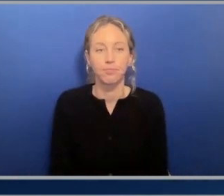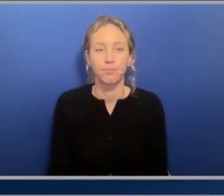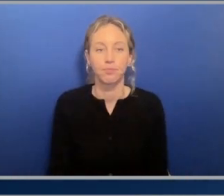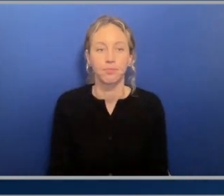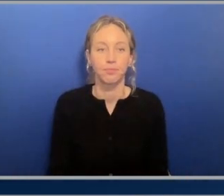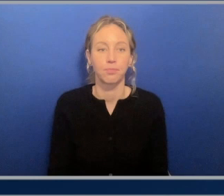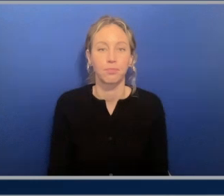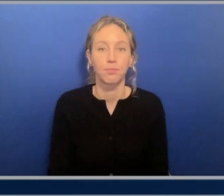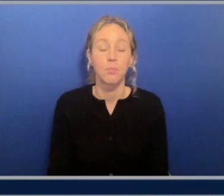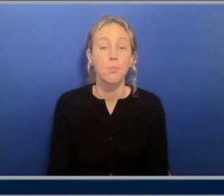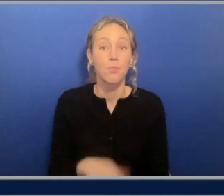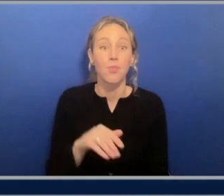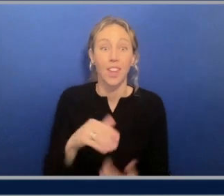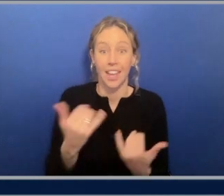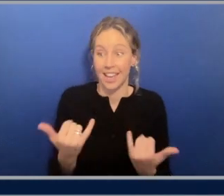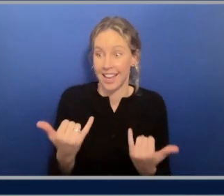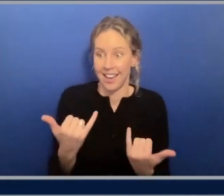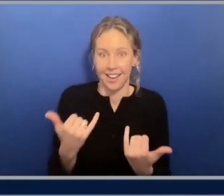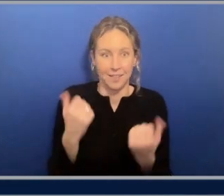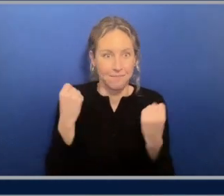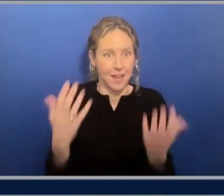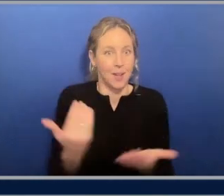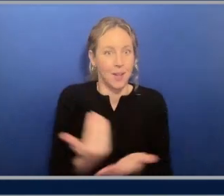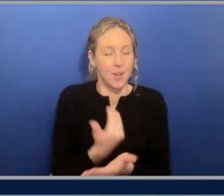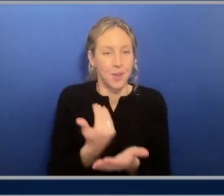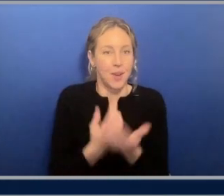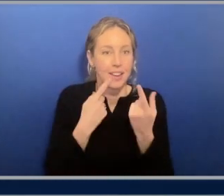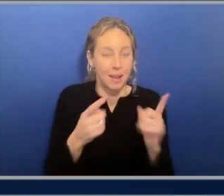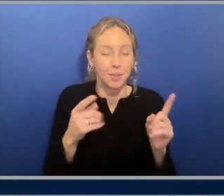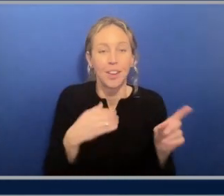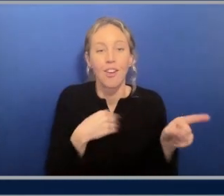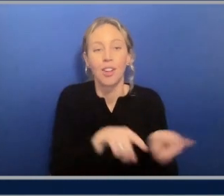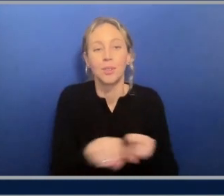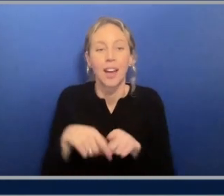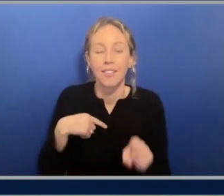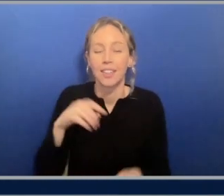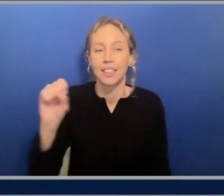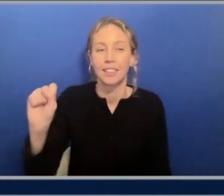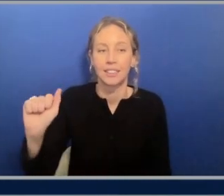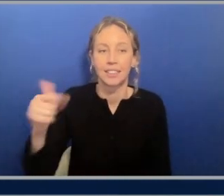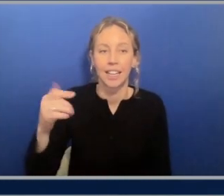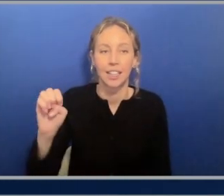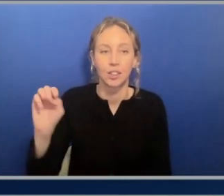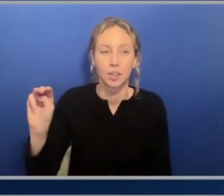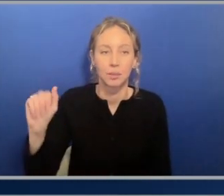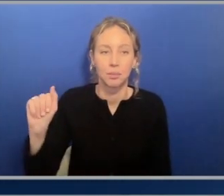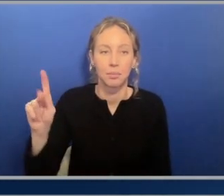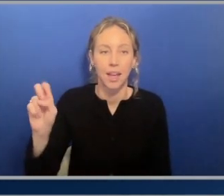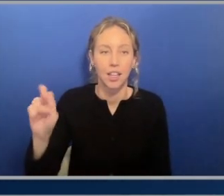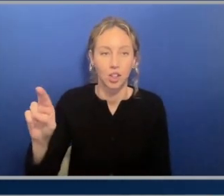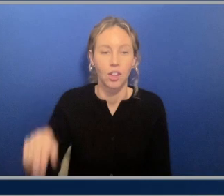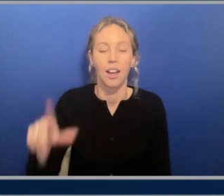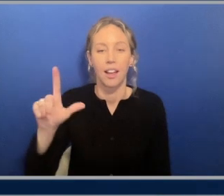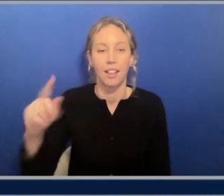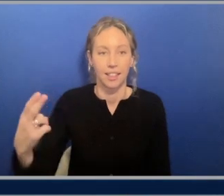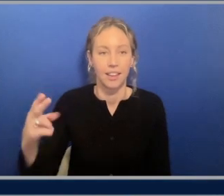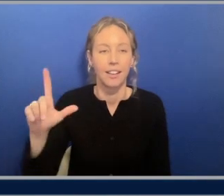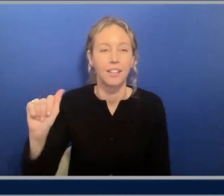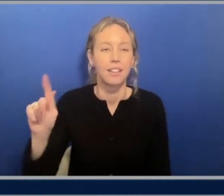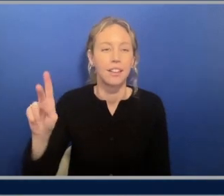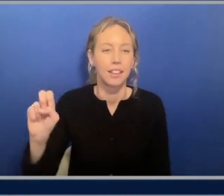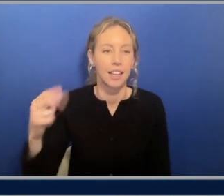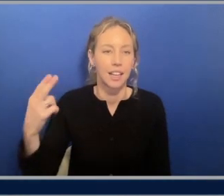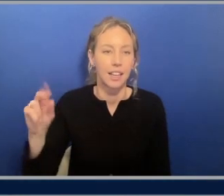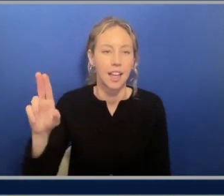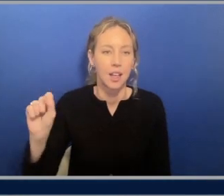other announcements, we have Amazon SageMaker Lakehouse. So what? And I've been hearing a lot about SageMaker, throughout all of